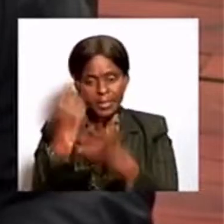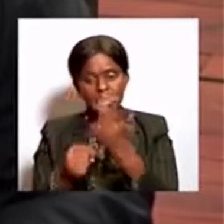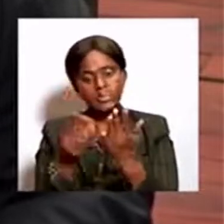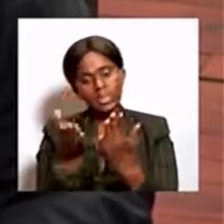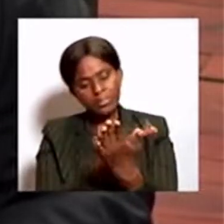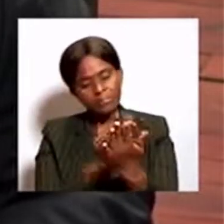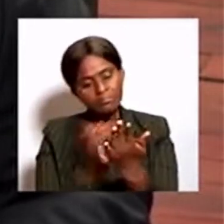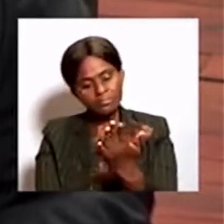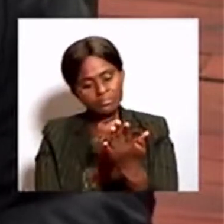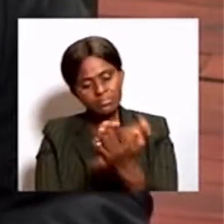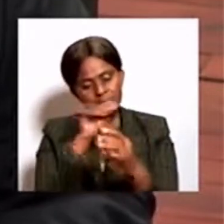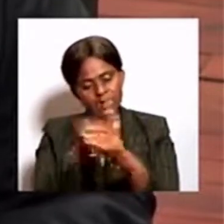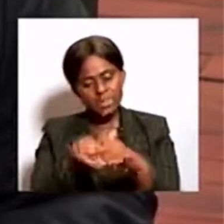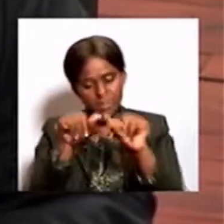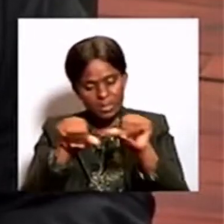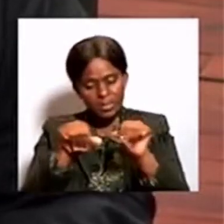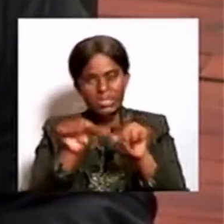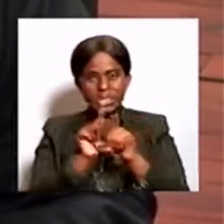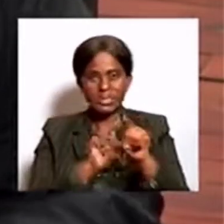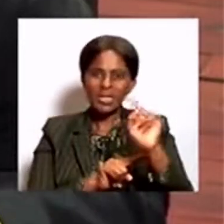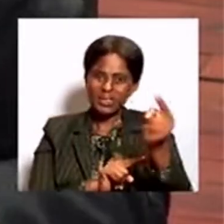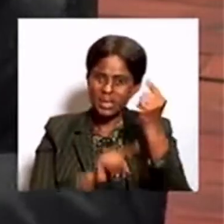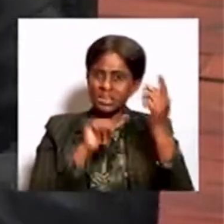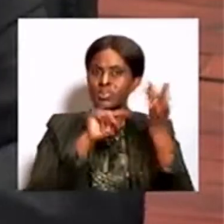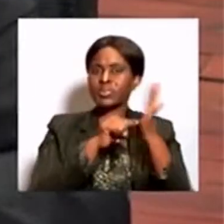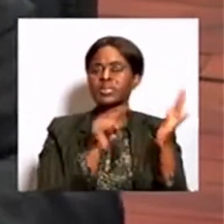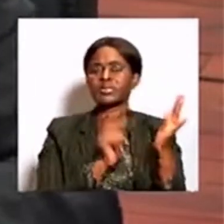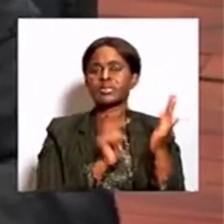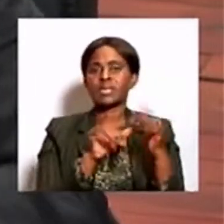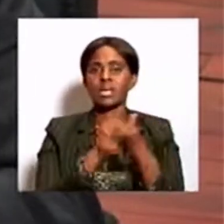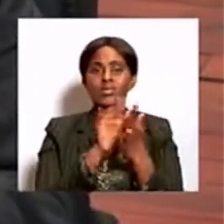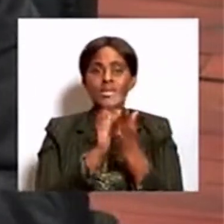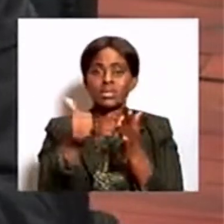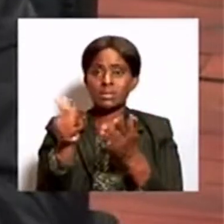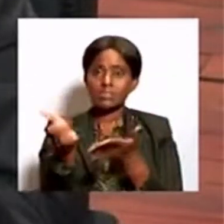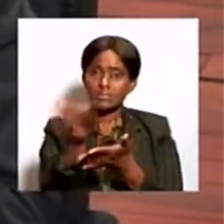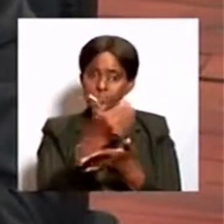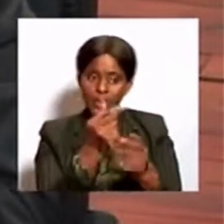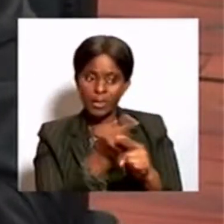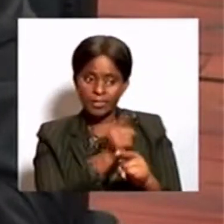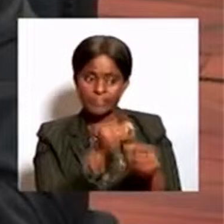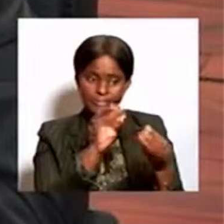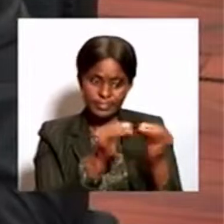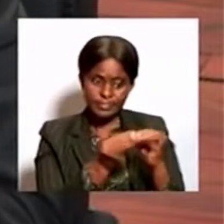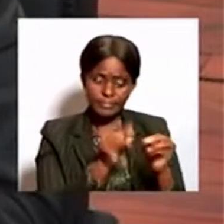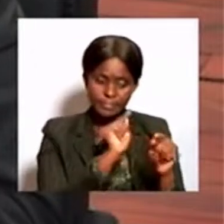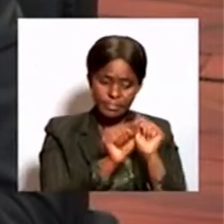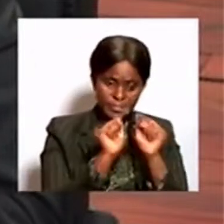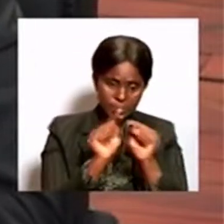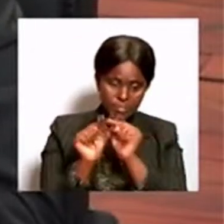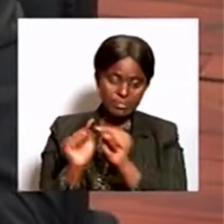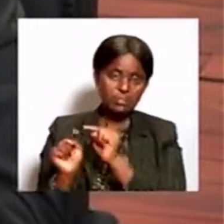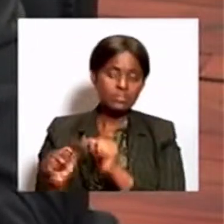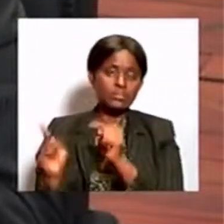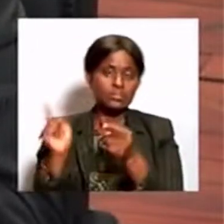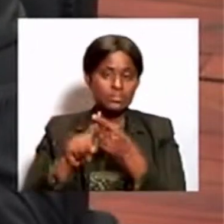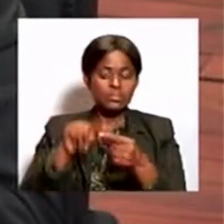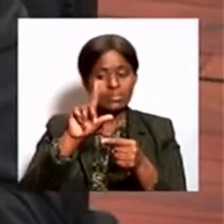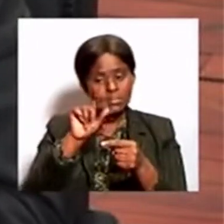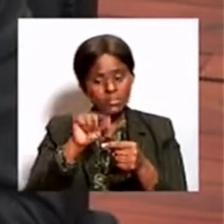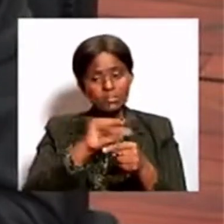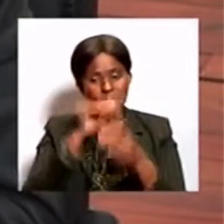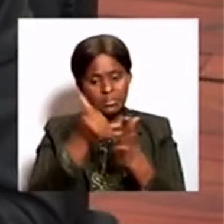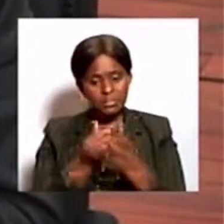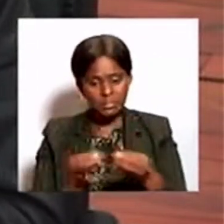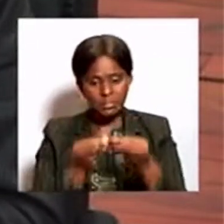through the internal audit as a first point. How much did you collect from receipt number so to receipt number 20, total